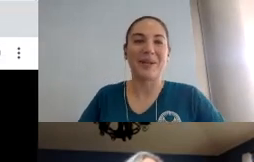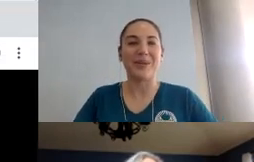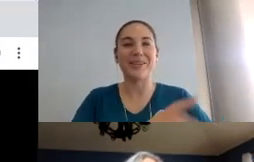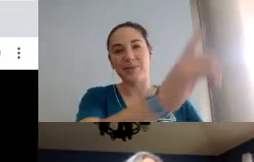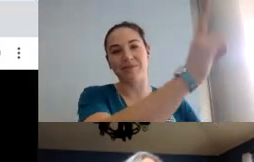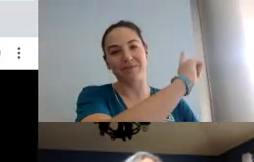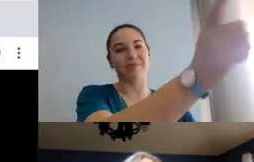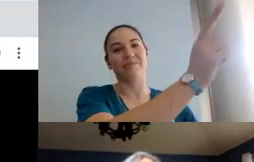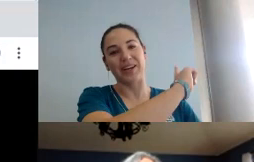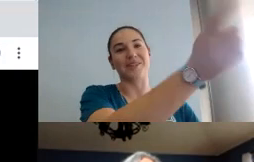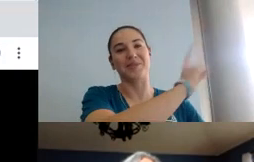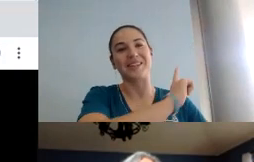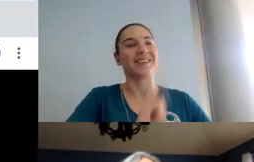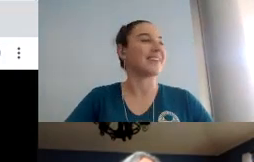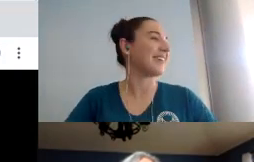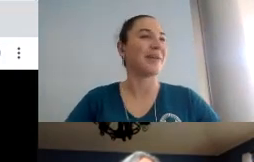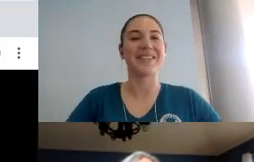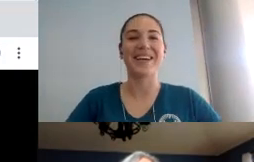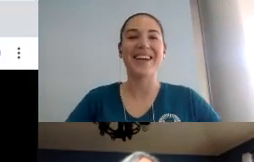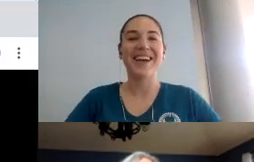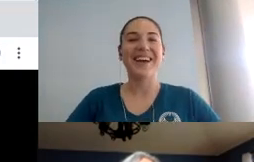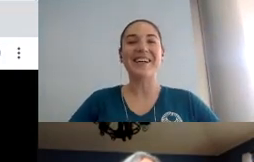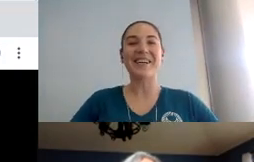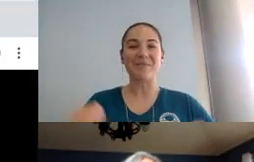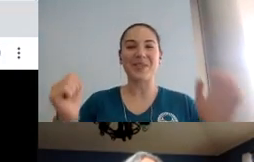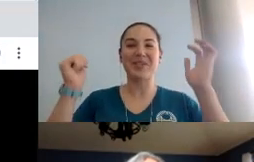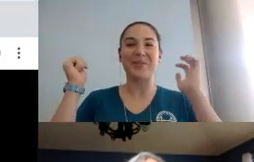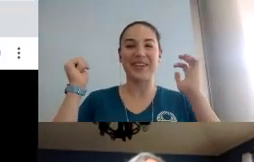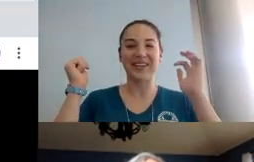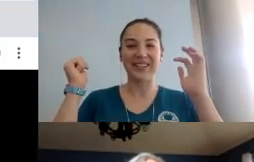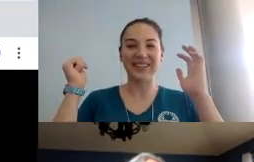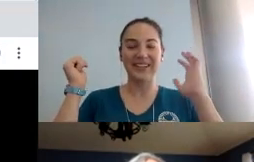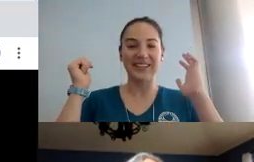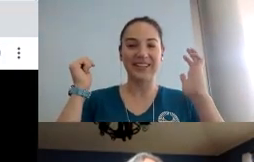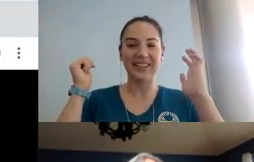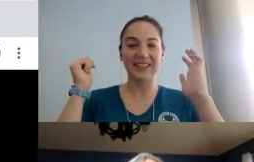I'm right by a window with Franklin Street on the side.